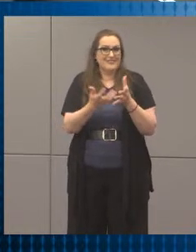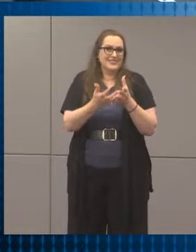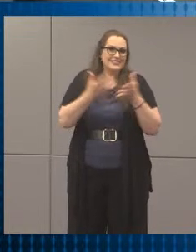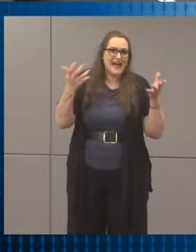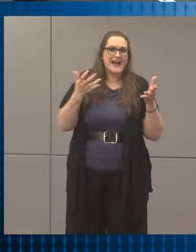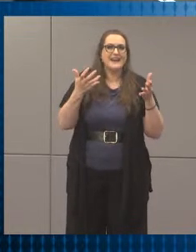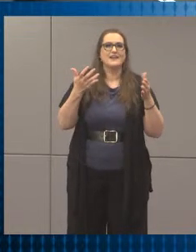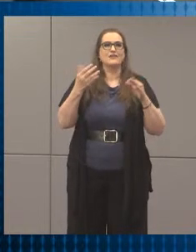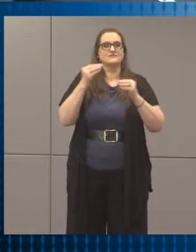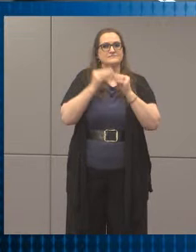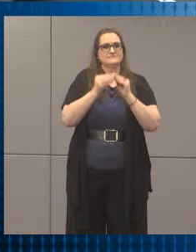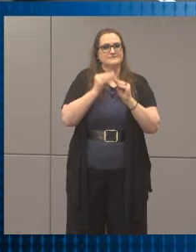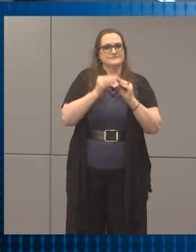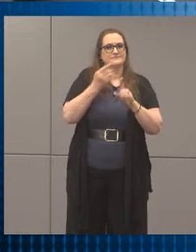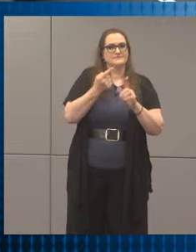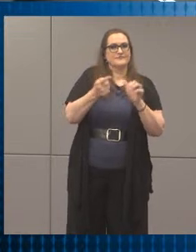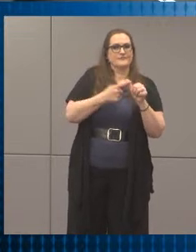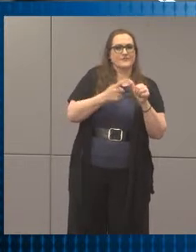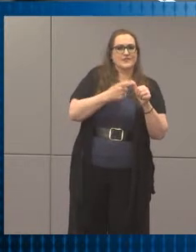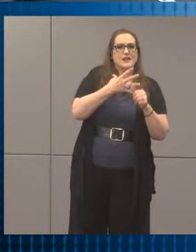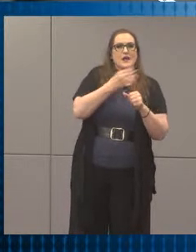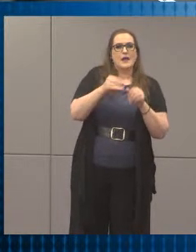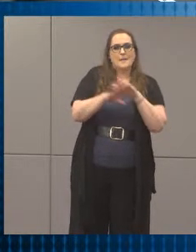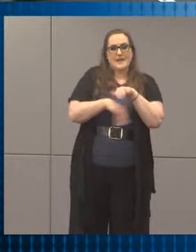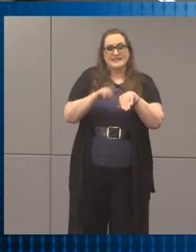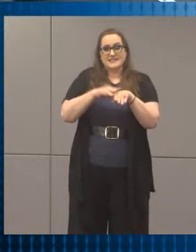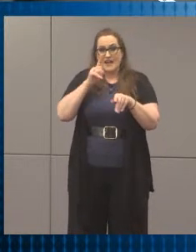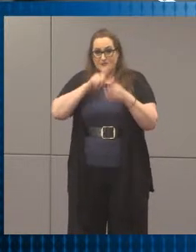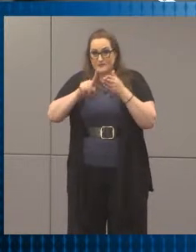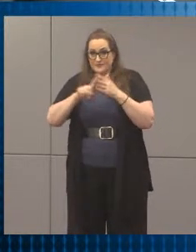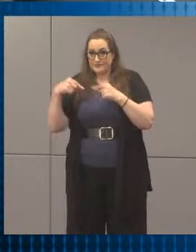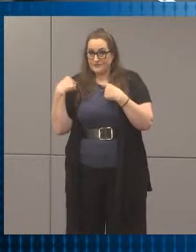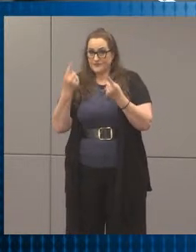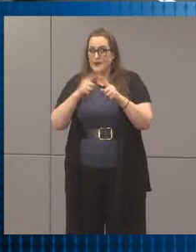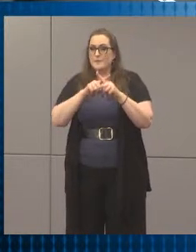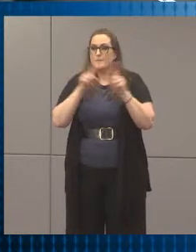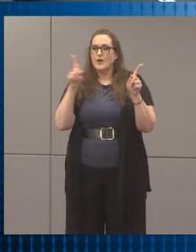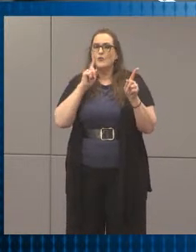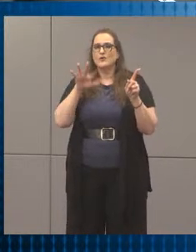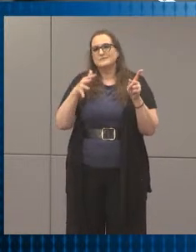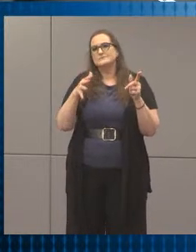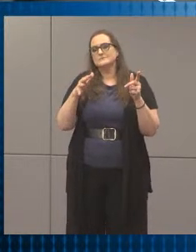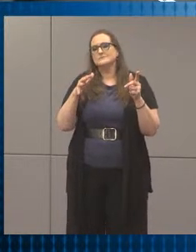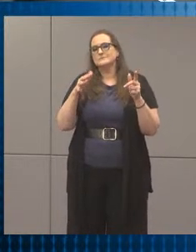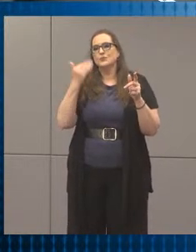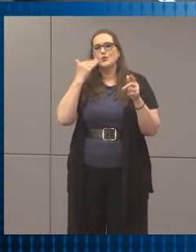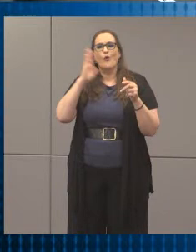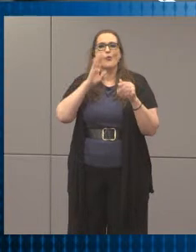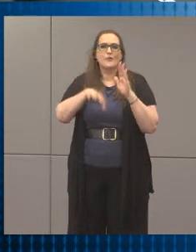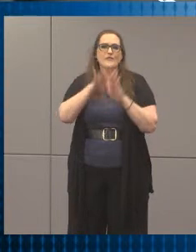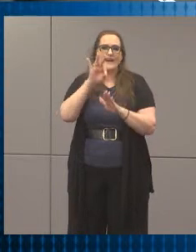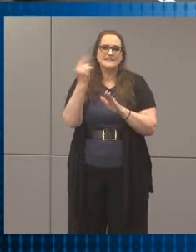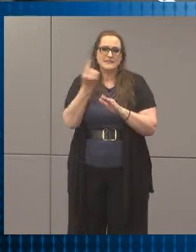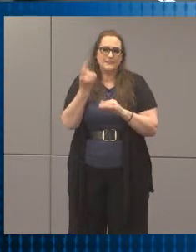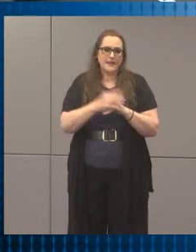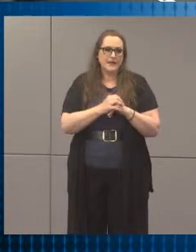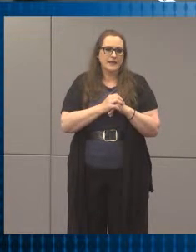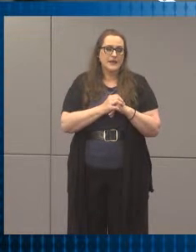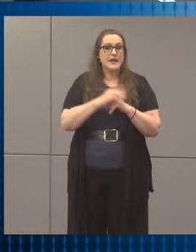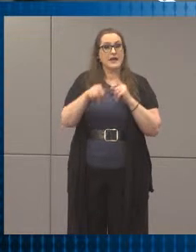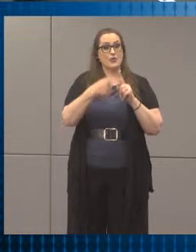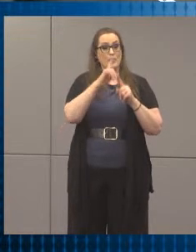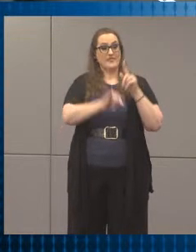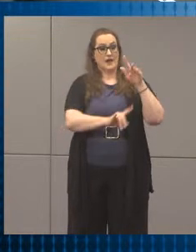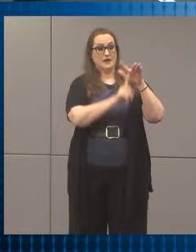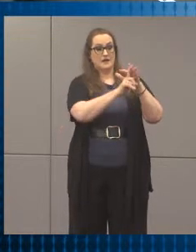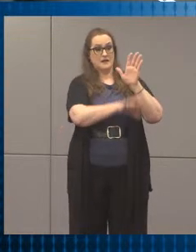of remediation based on what we've investigated so far. However, we're pretty much know we're going to find something. And when those things